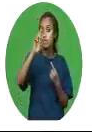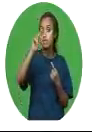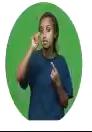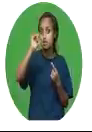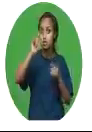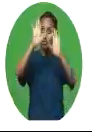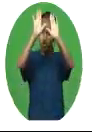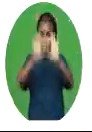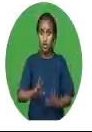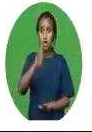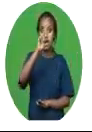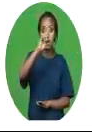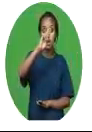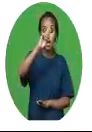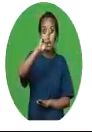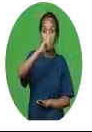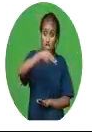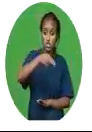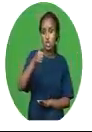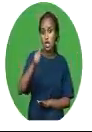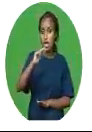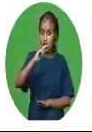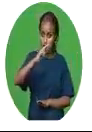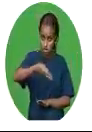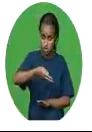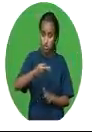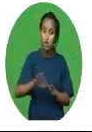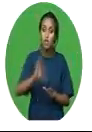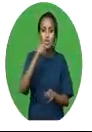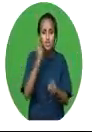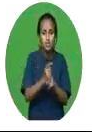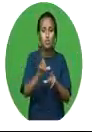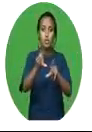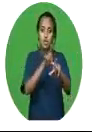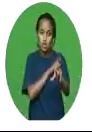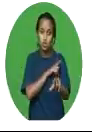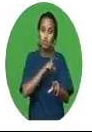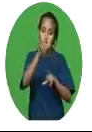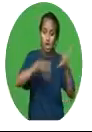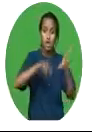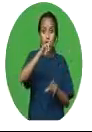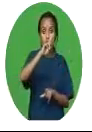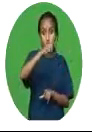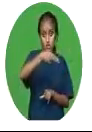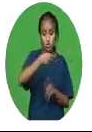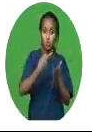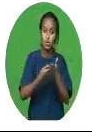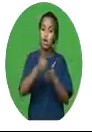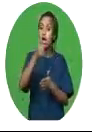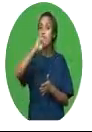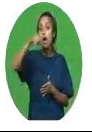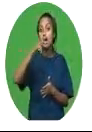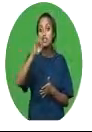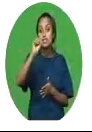plane RHAH. Find the true length of line RH on the adjacent projection